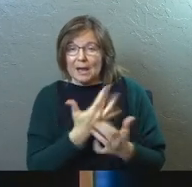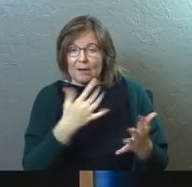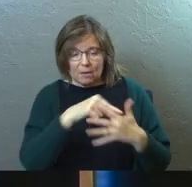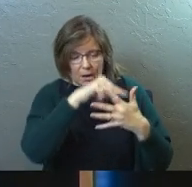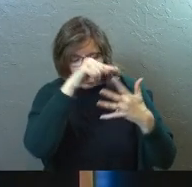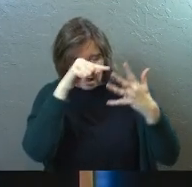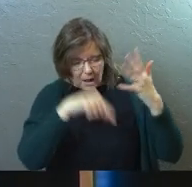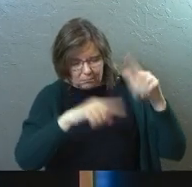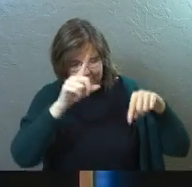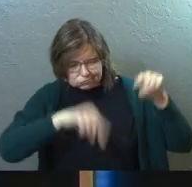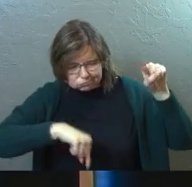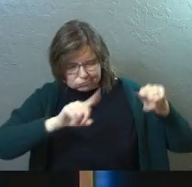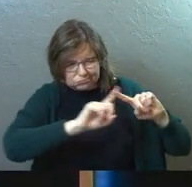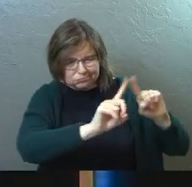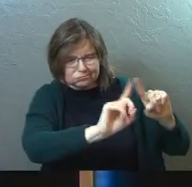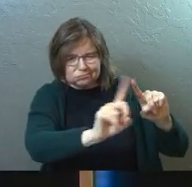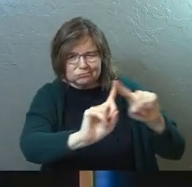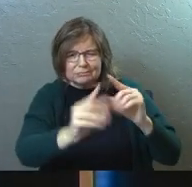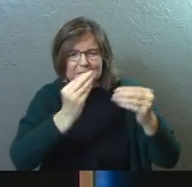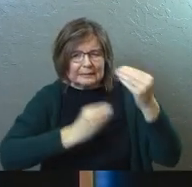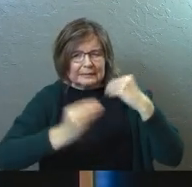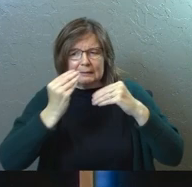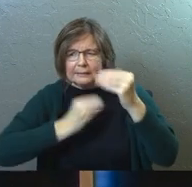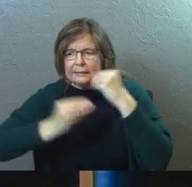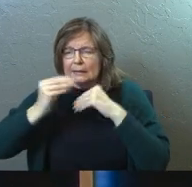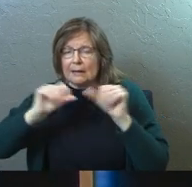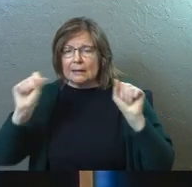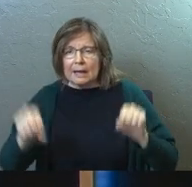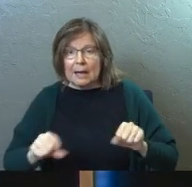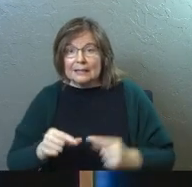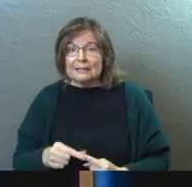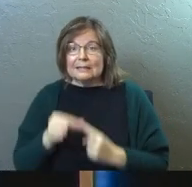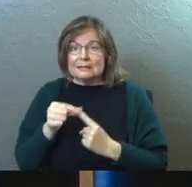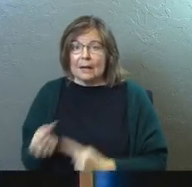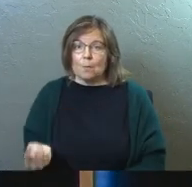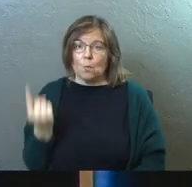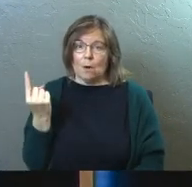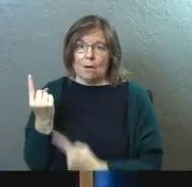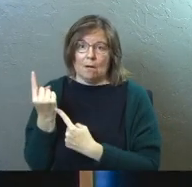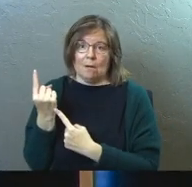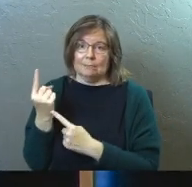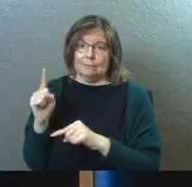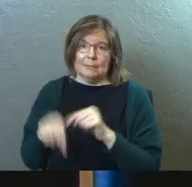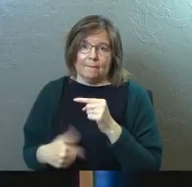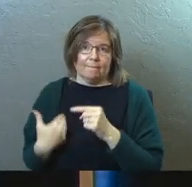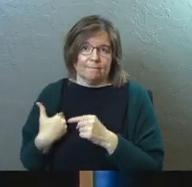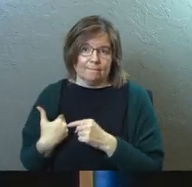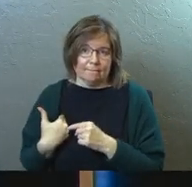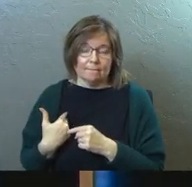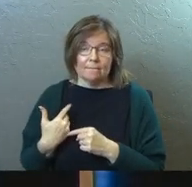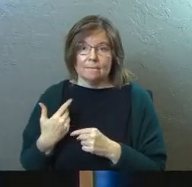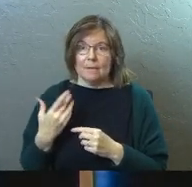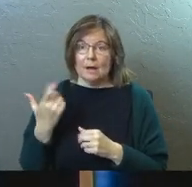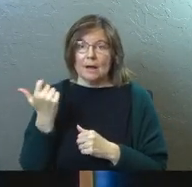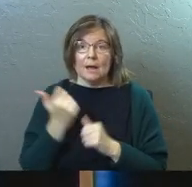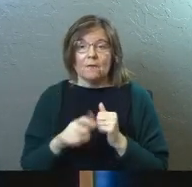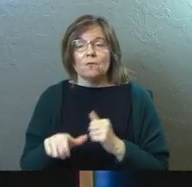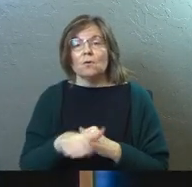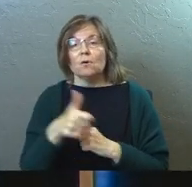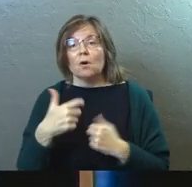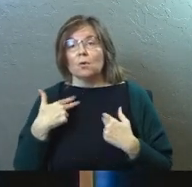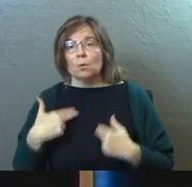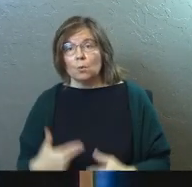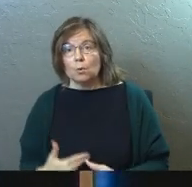every variety of tree to eat from, and he said, there's only one you can't have. And just like every